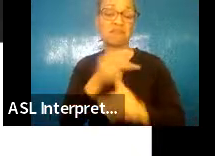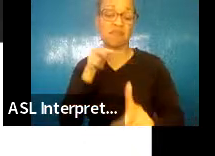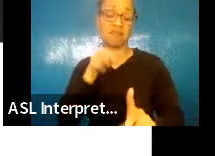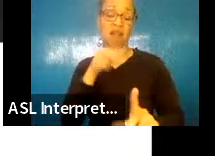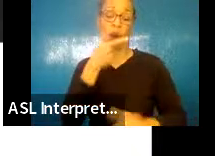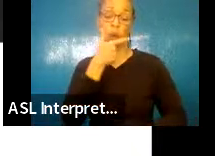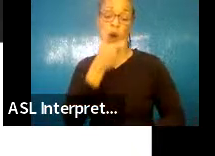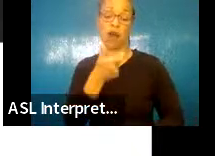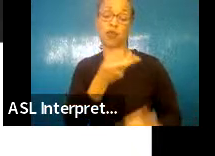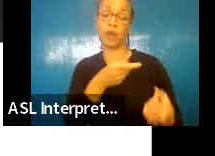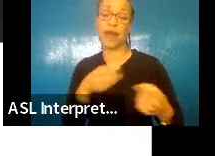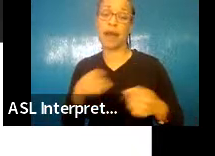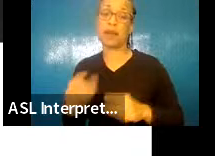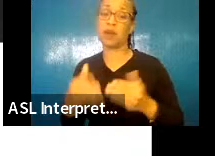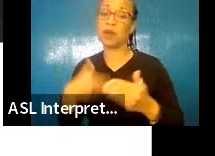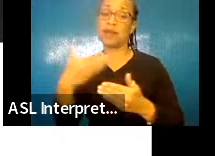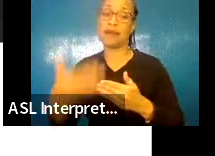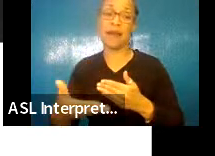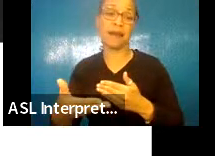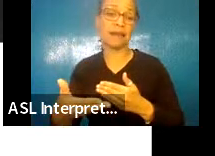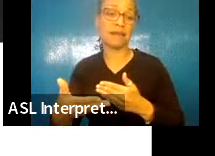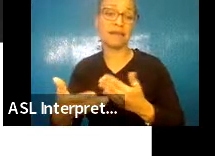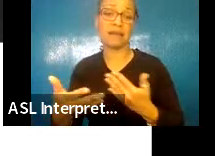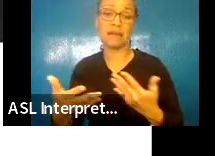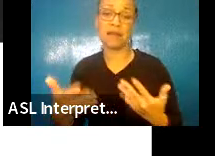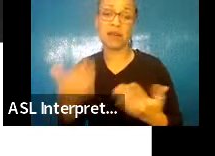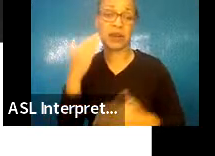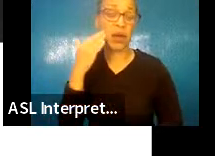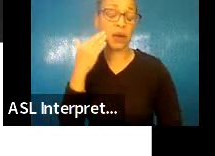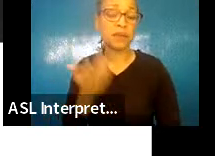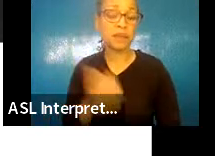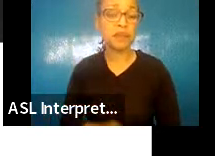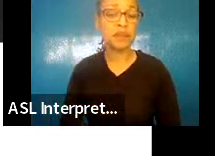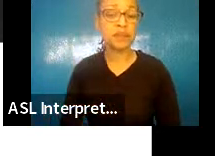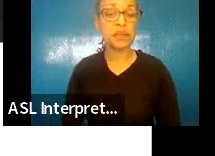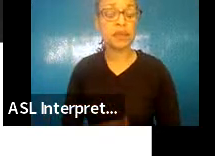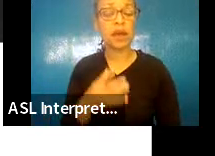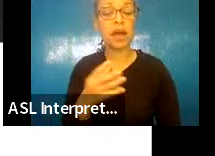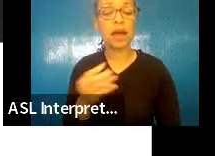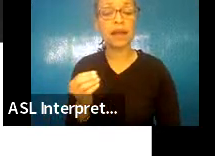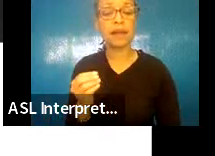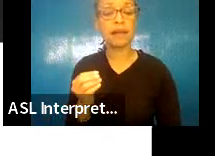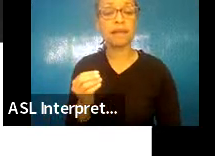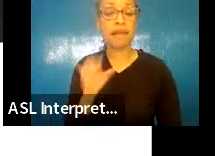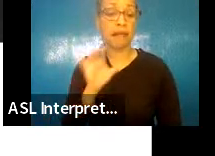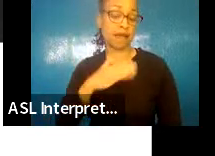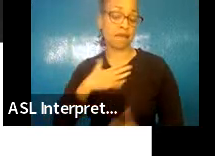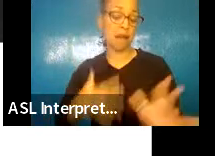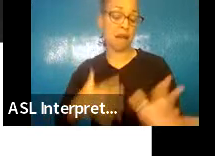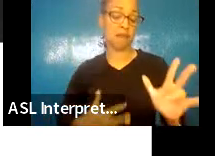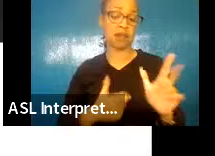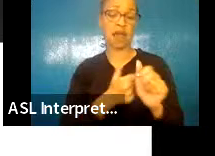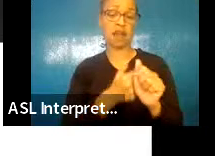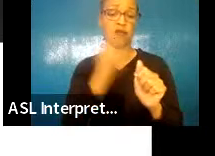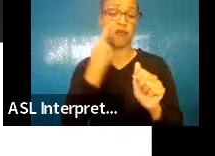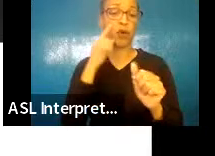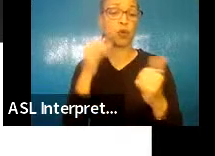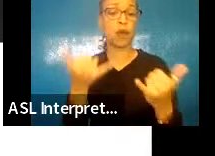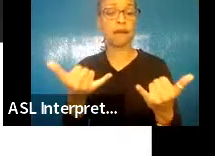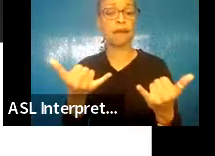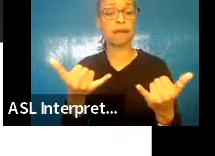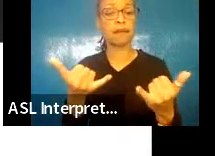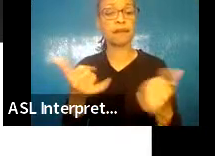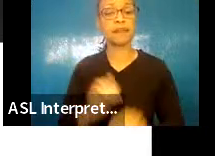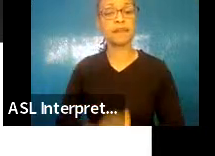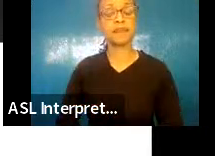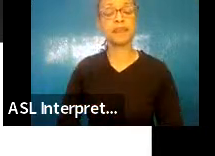preparing for what's next, and cross-training our staff. And that's my update for today.